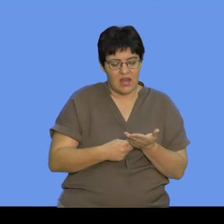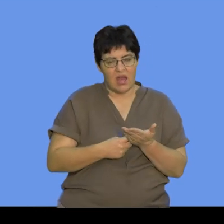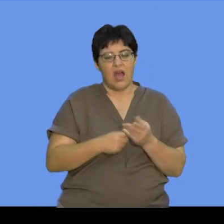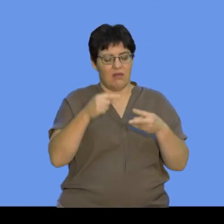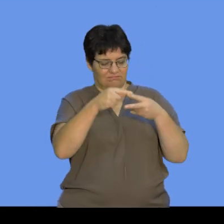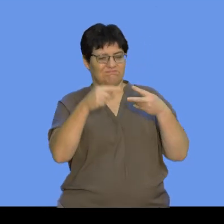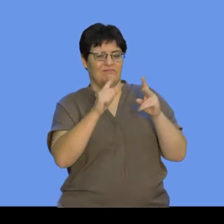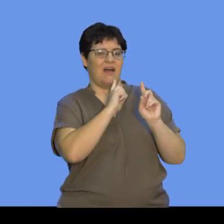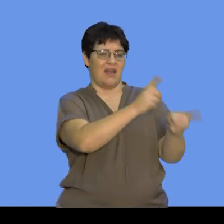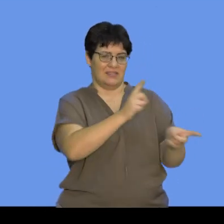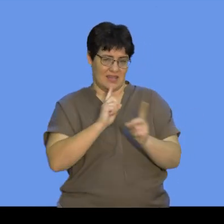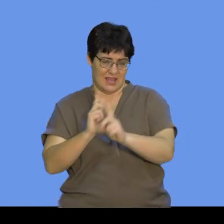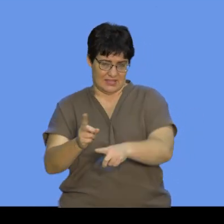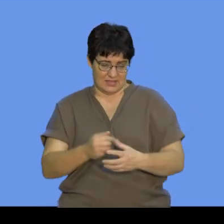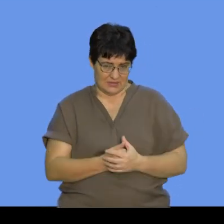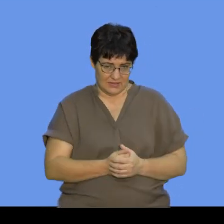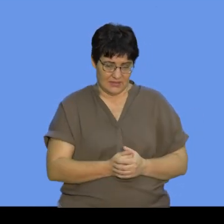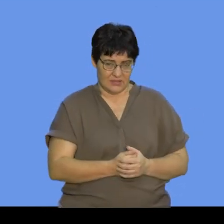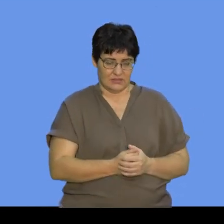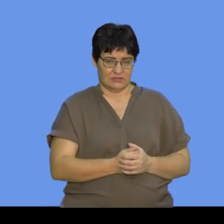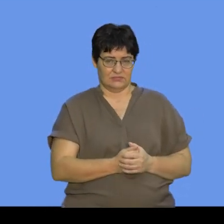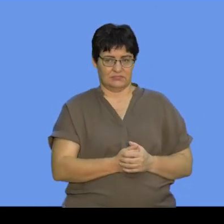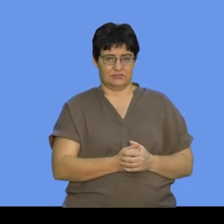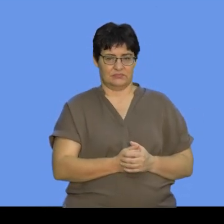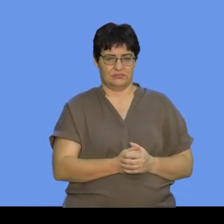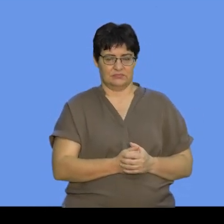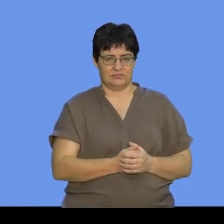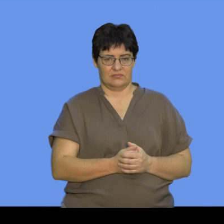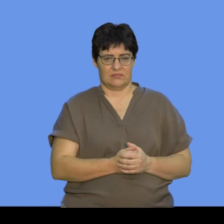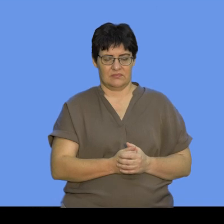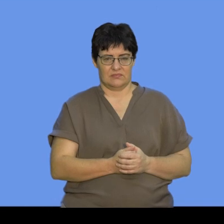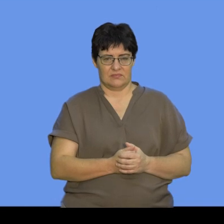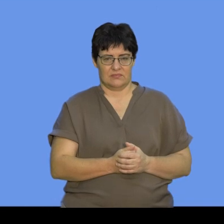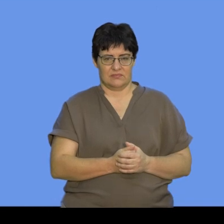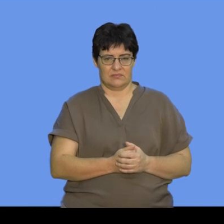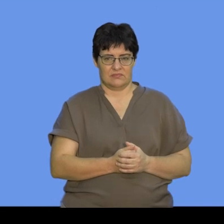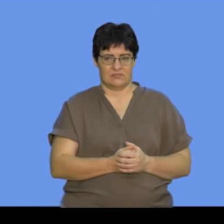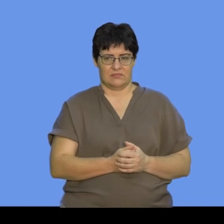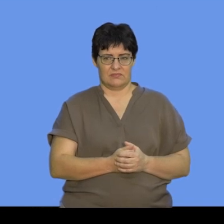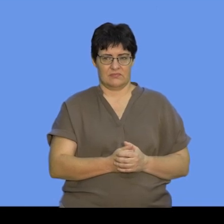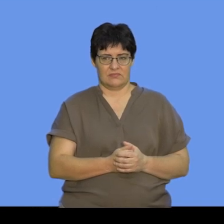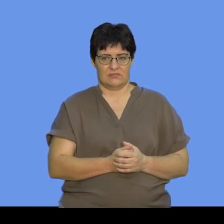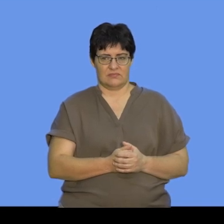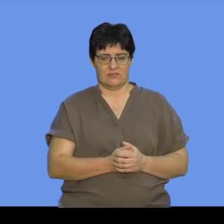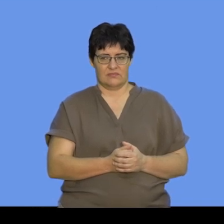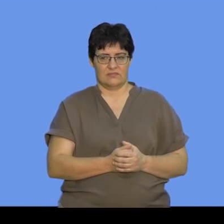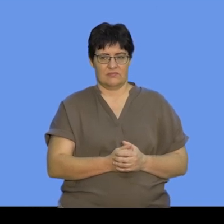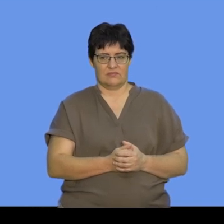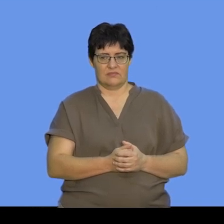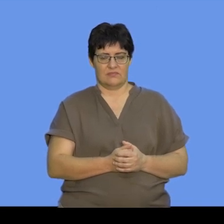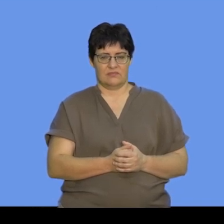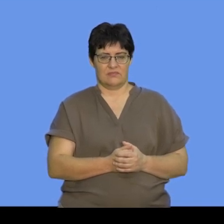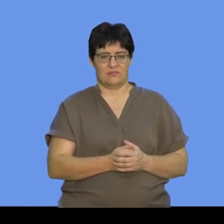most certainly, in more ways than one, try and address these big questions. All right. Okay. Now